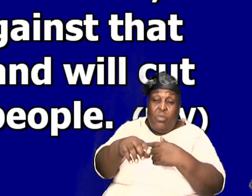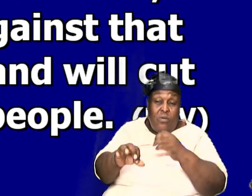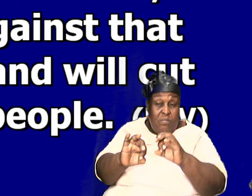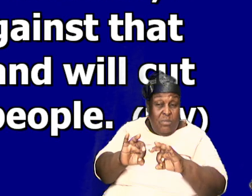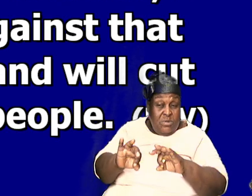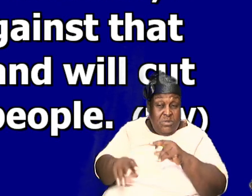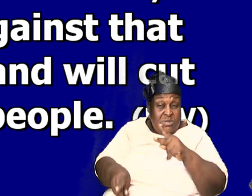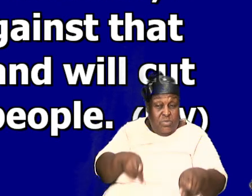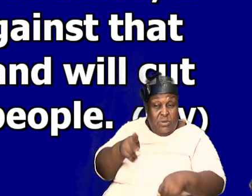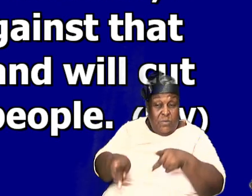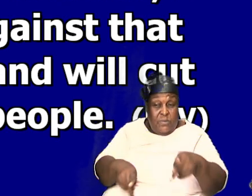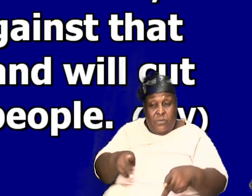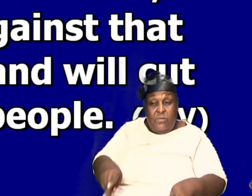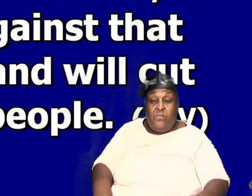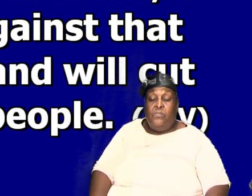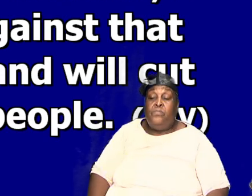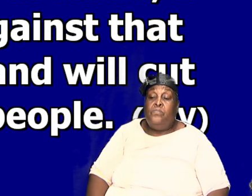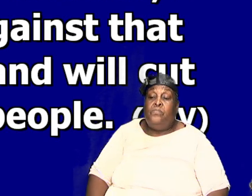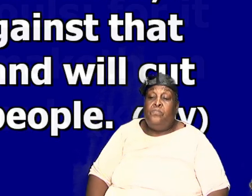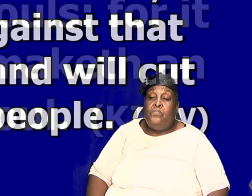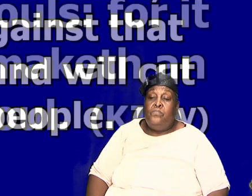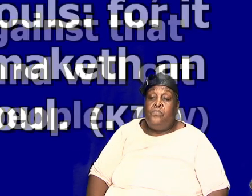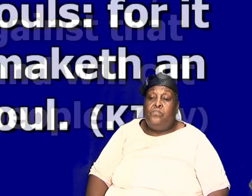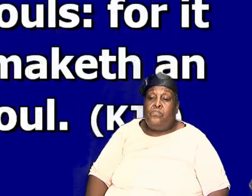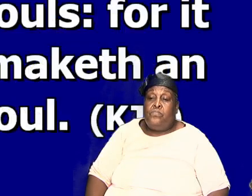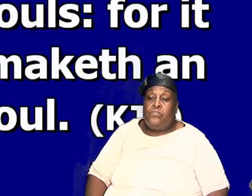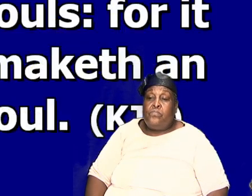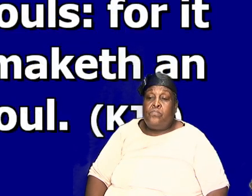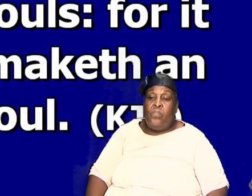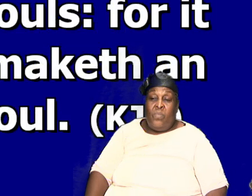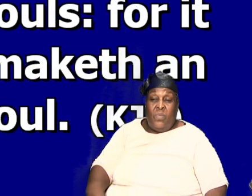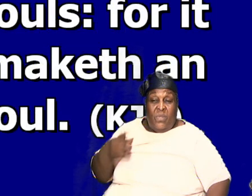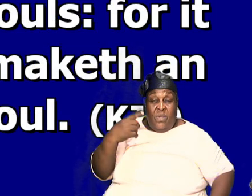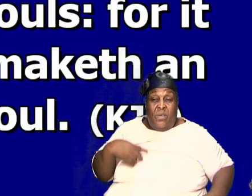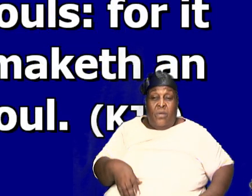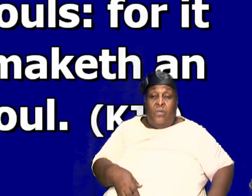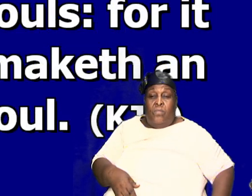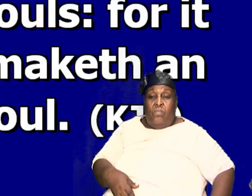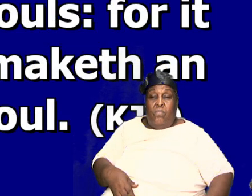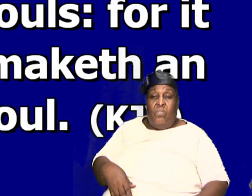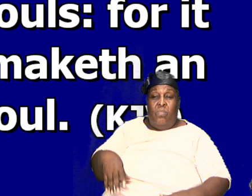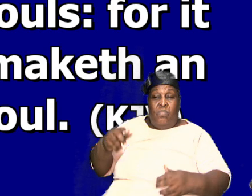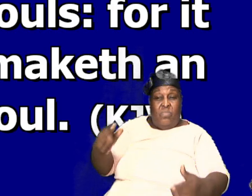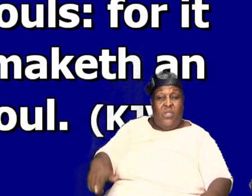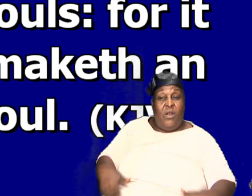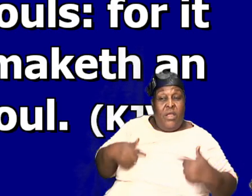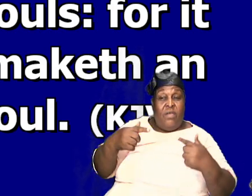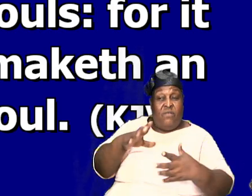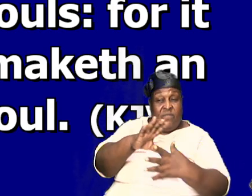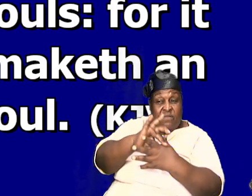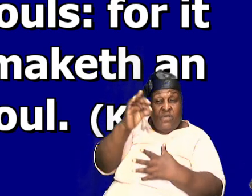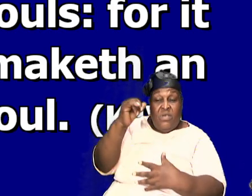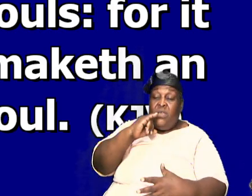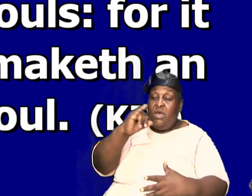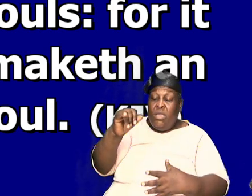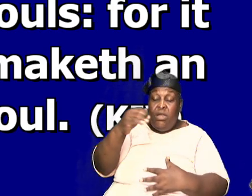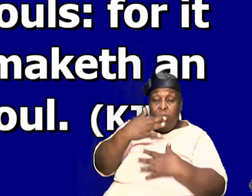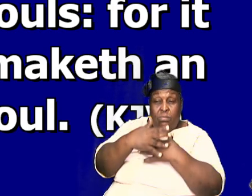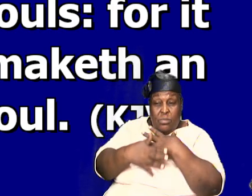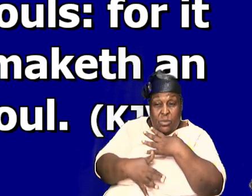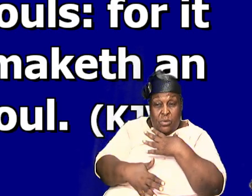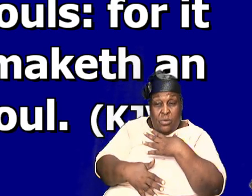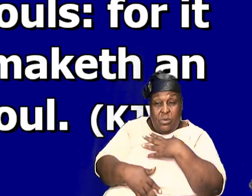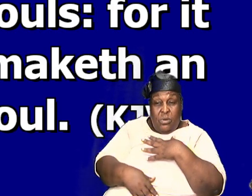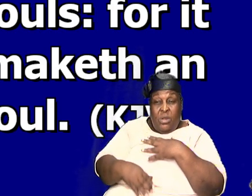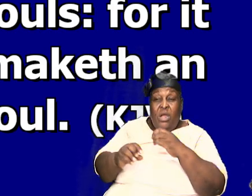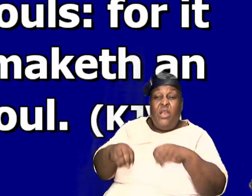Let's read. Paul the life of the flesh is in the blood, and